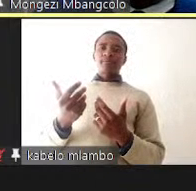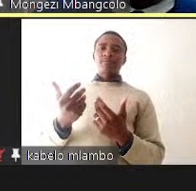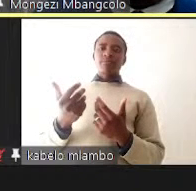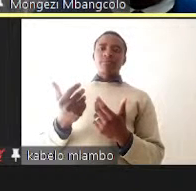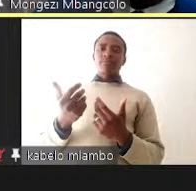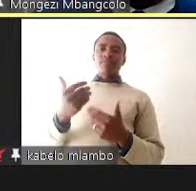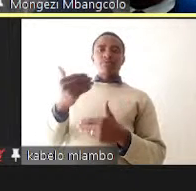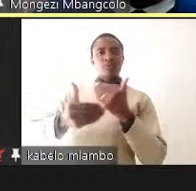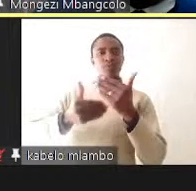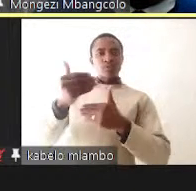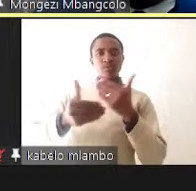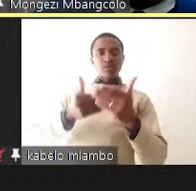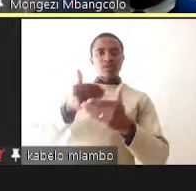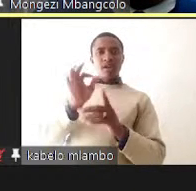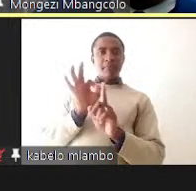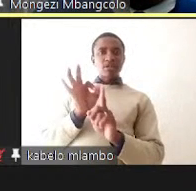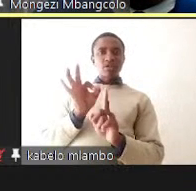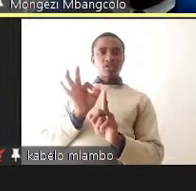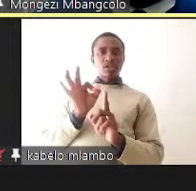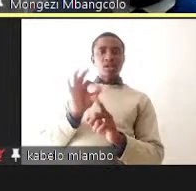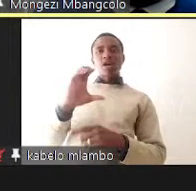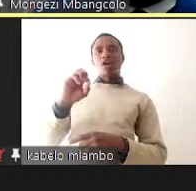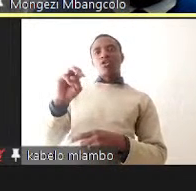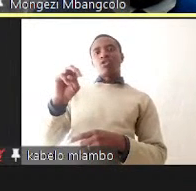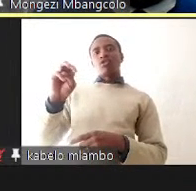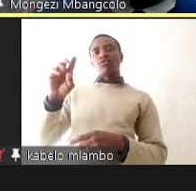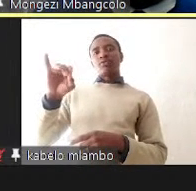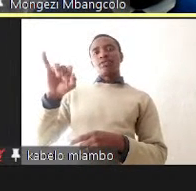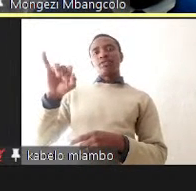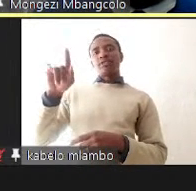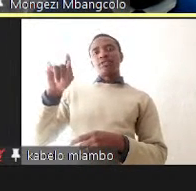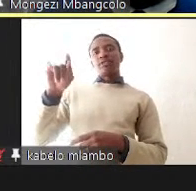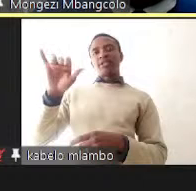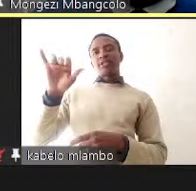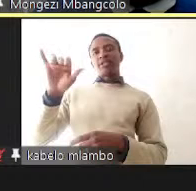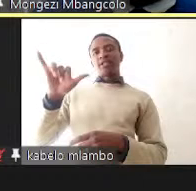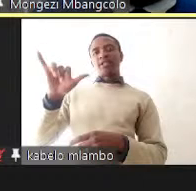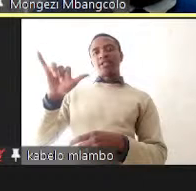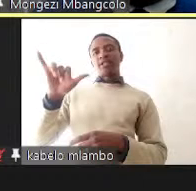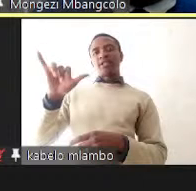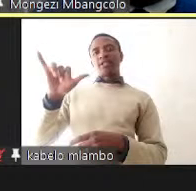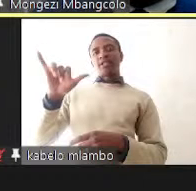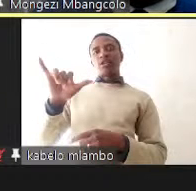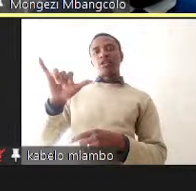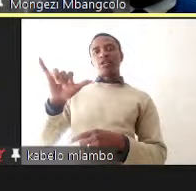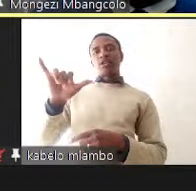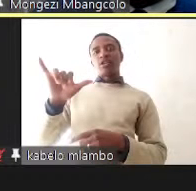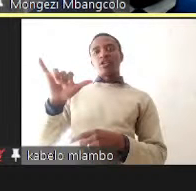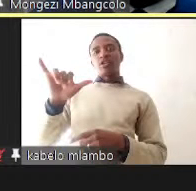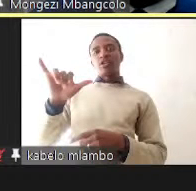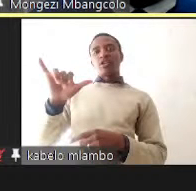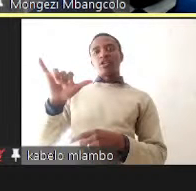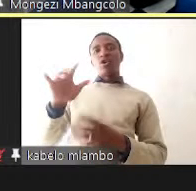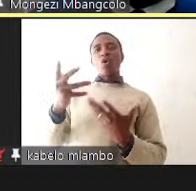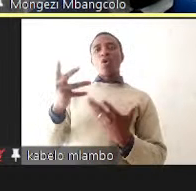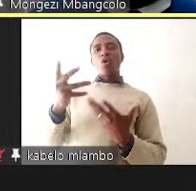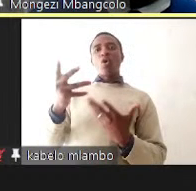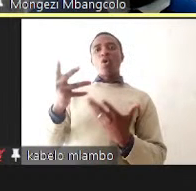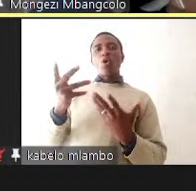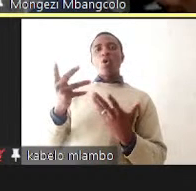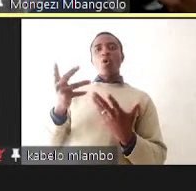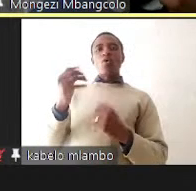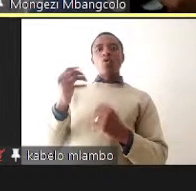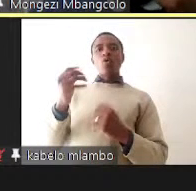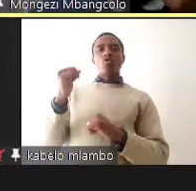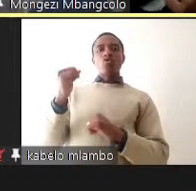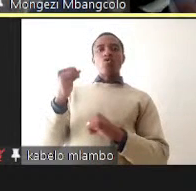this particular commodity or industry. And then amongst